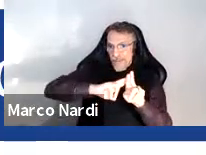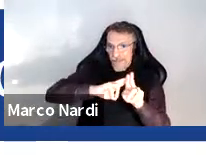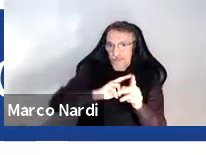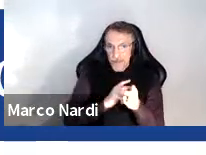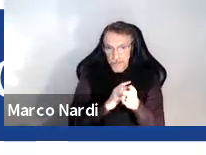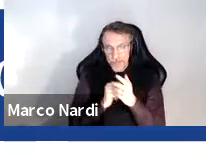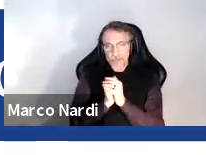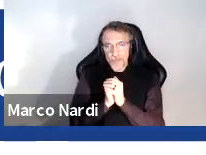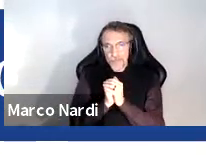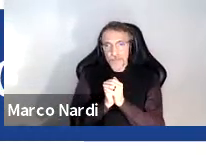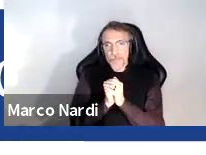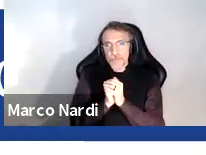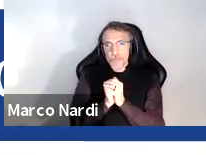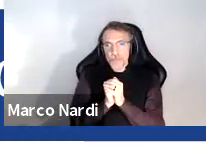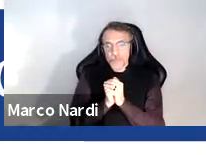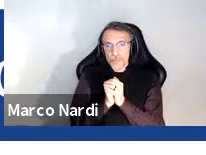Okay,